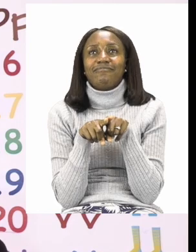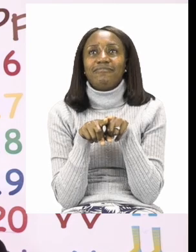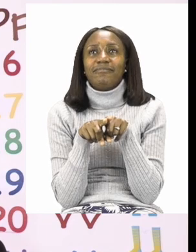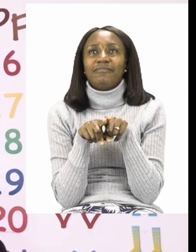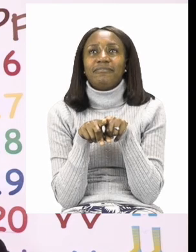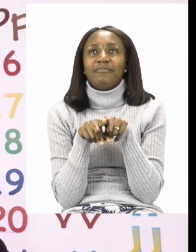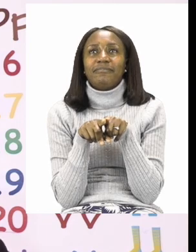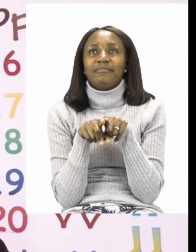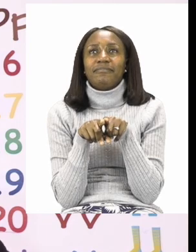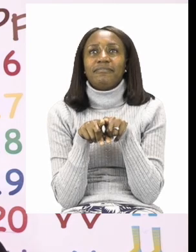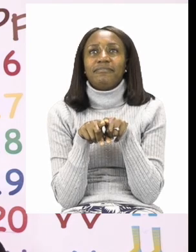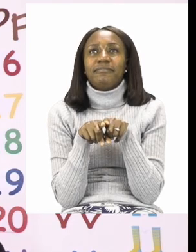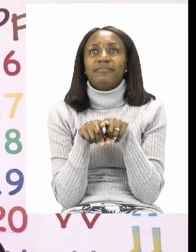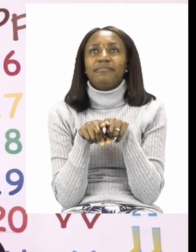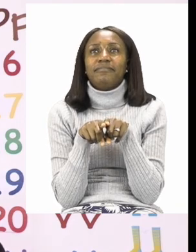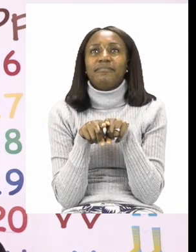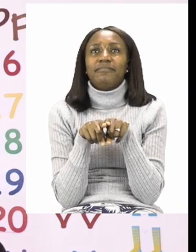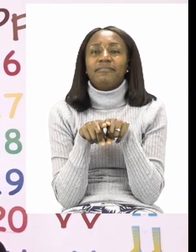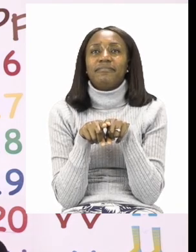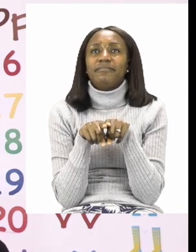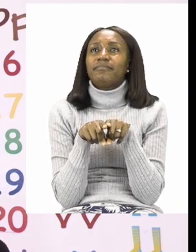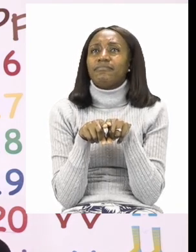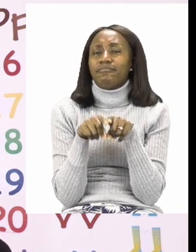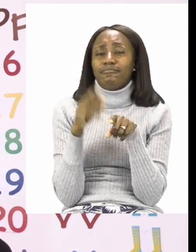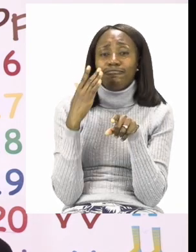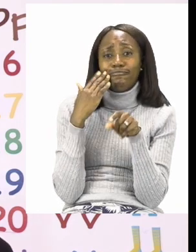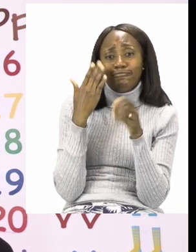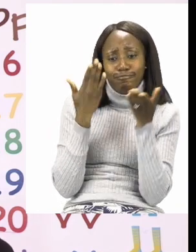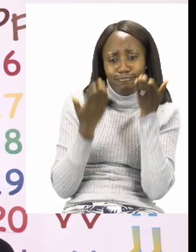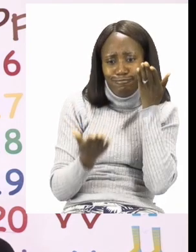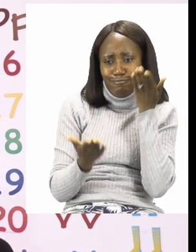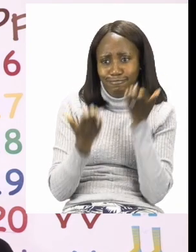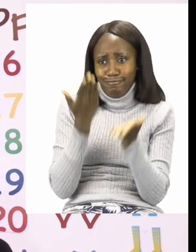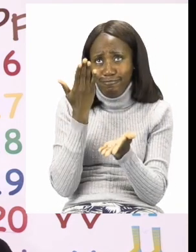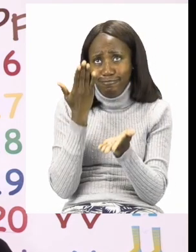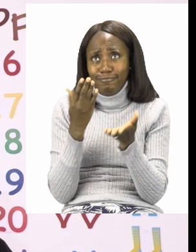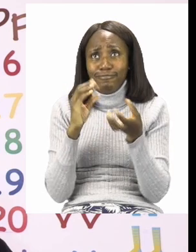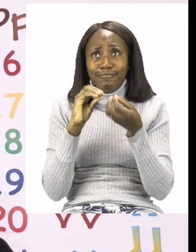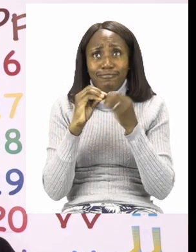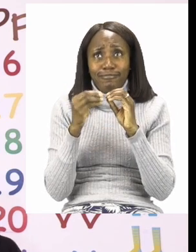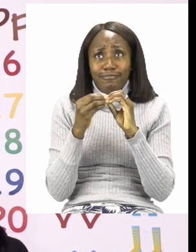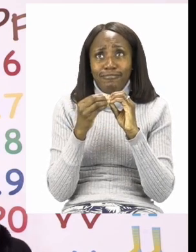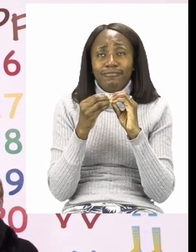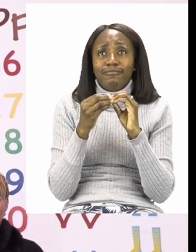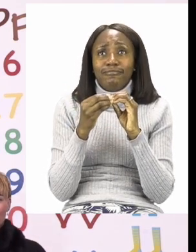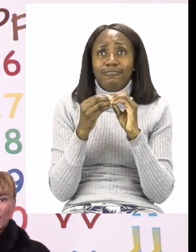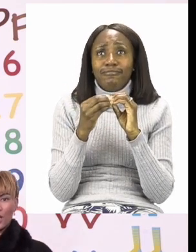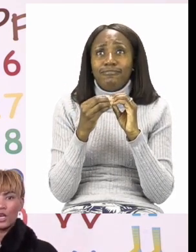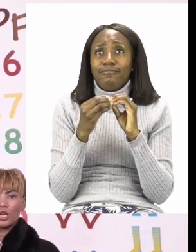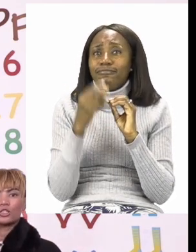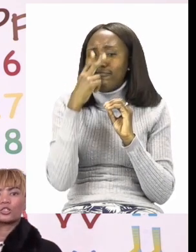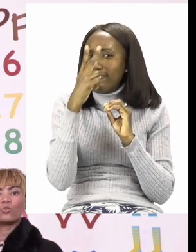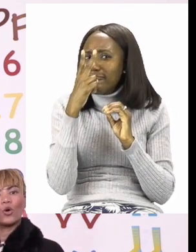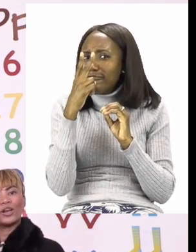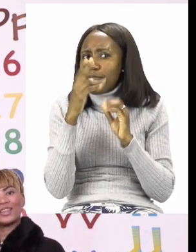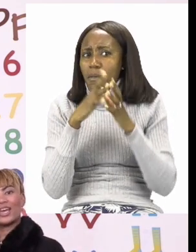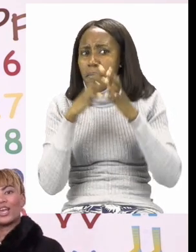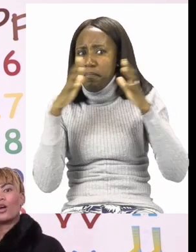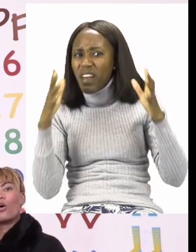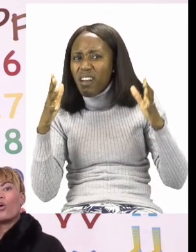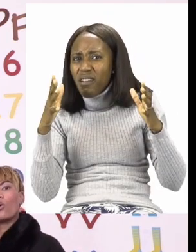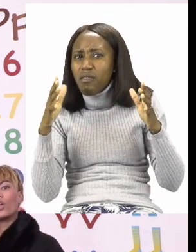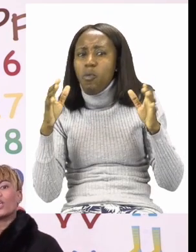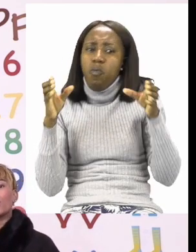sign. So when we compare numbers, we look at, is the first number bigger than,